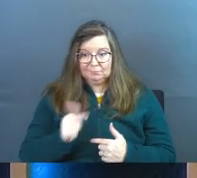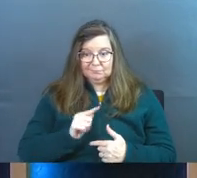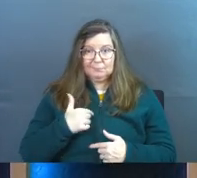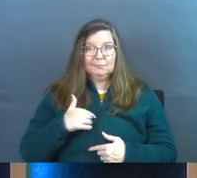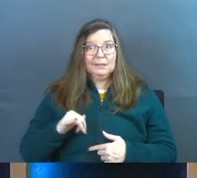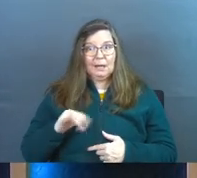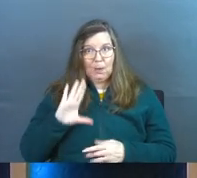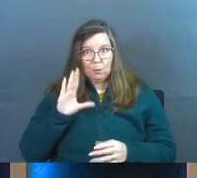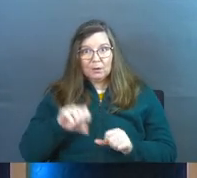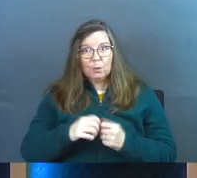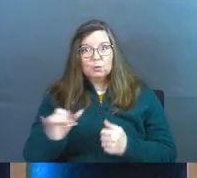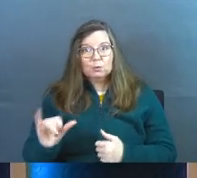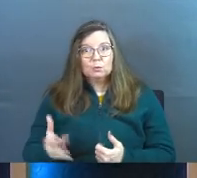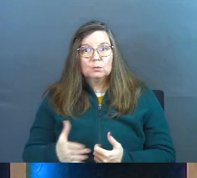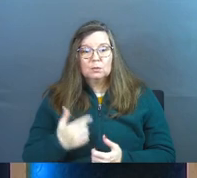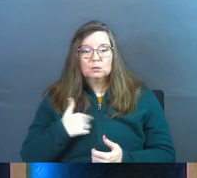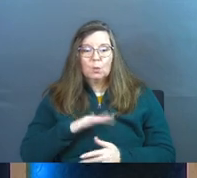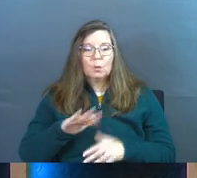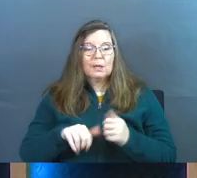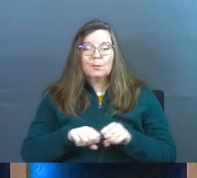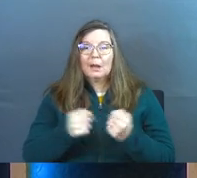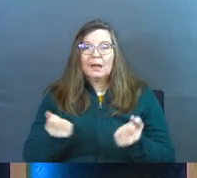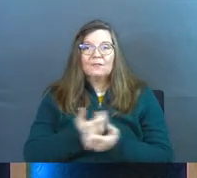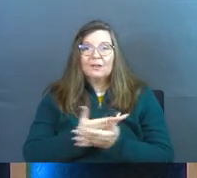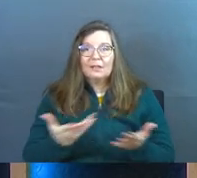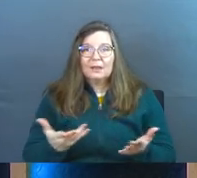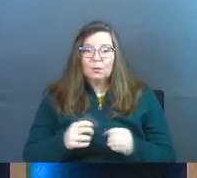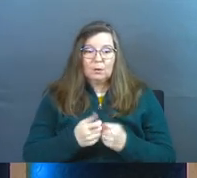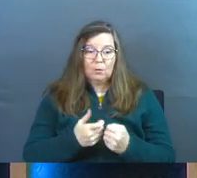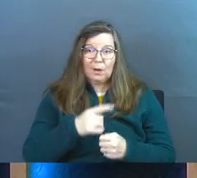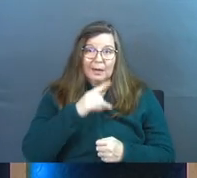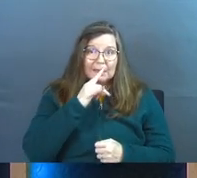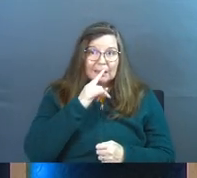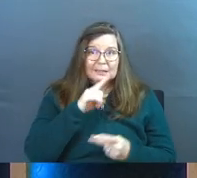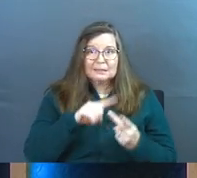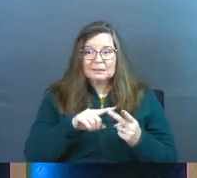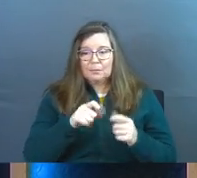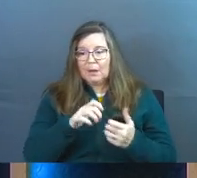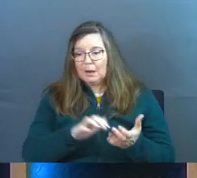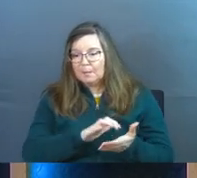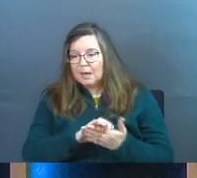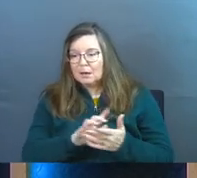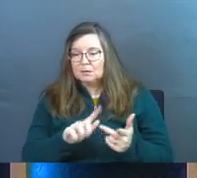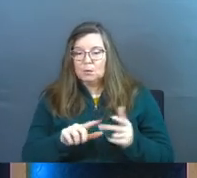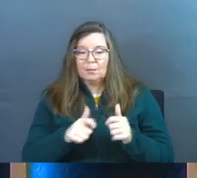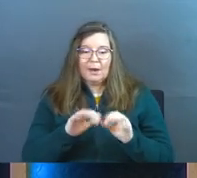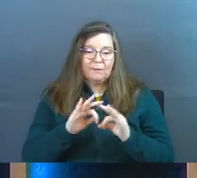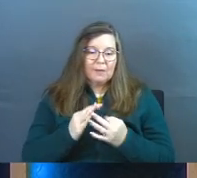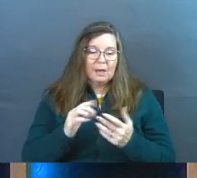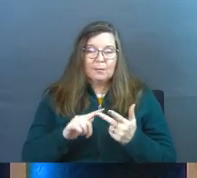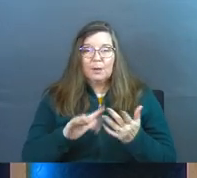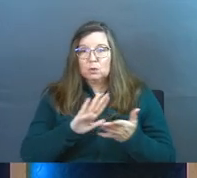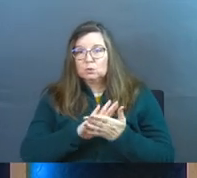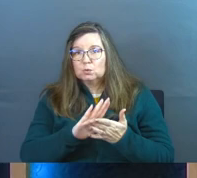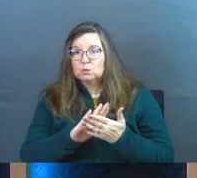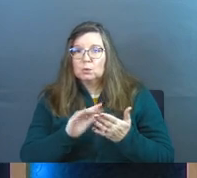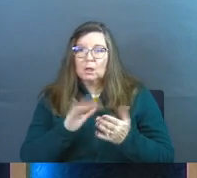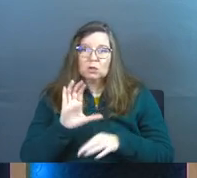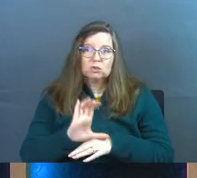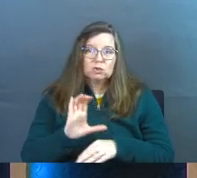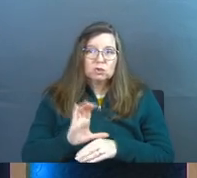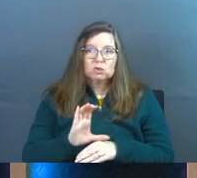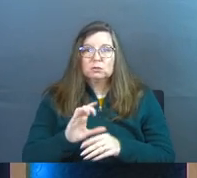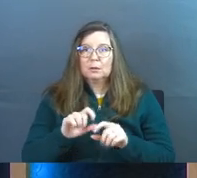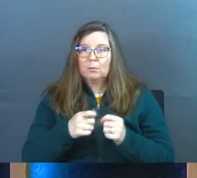I. And so we break everything. We break our kids and we break our marriages. We break our families. We break our schools. We break our